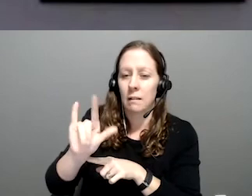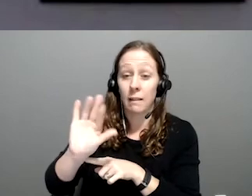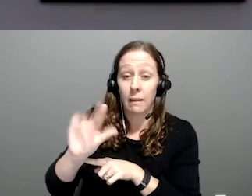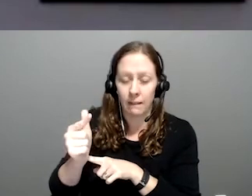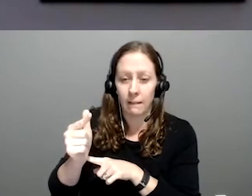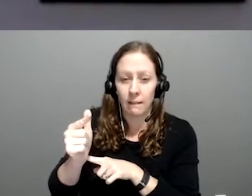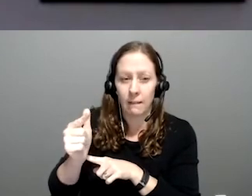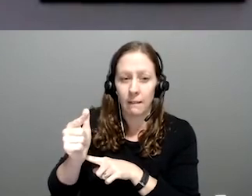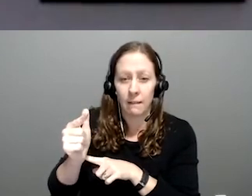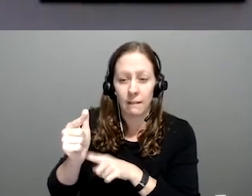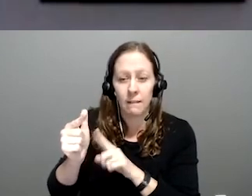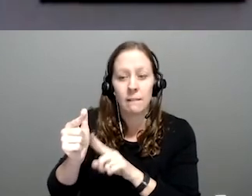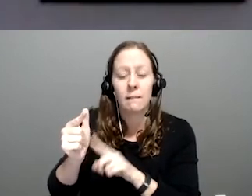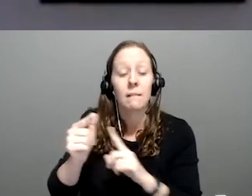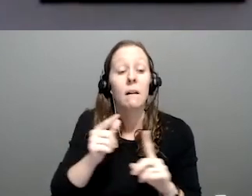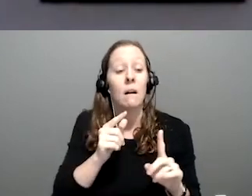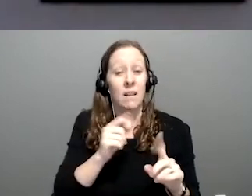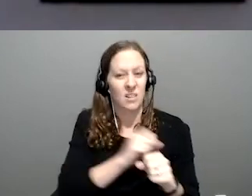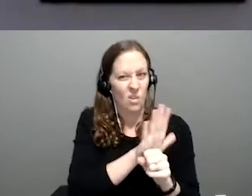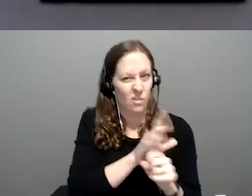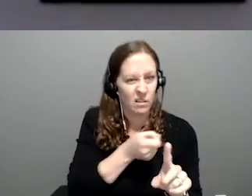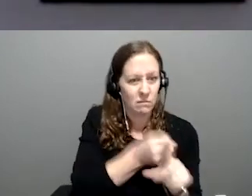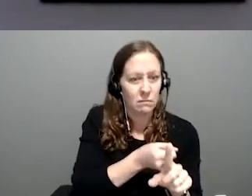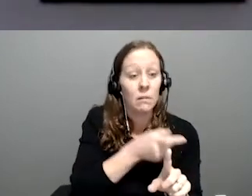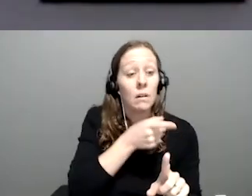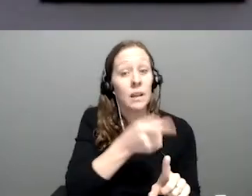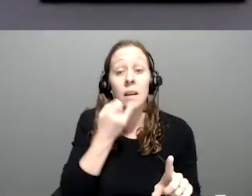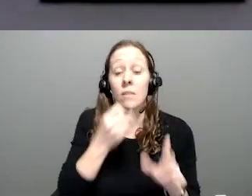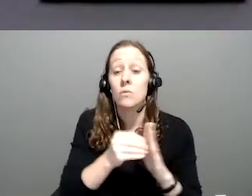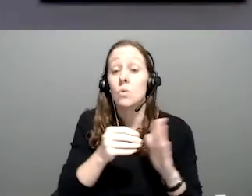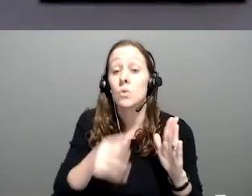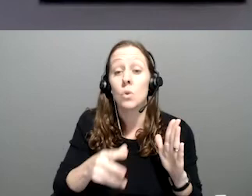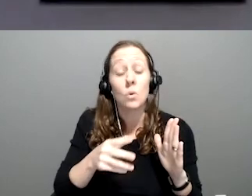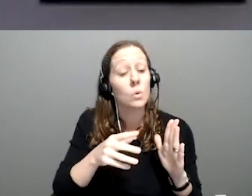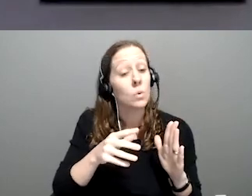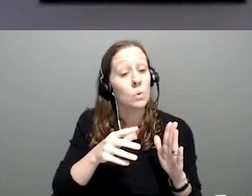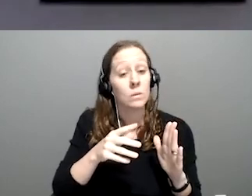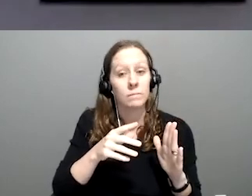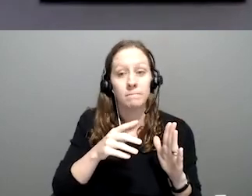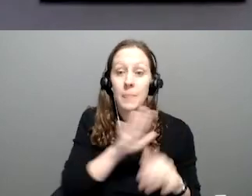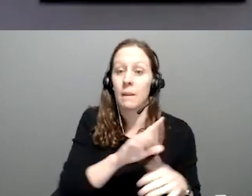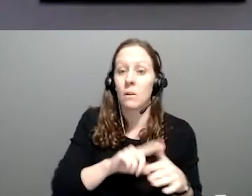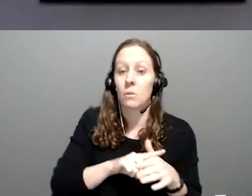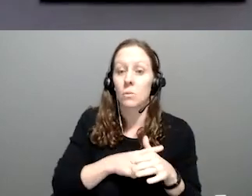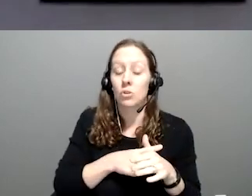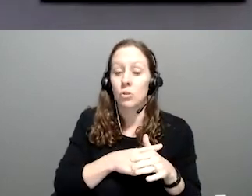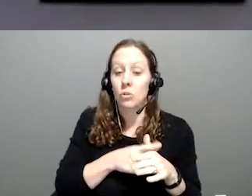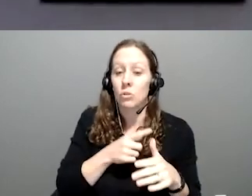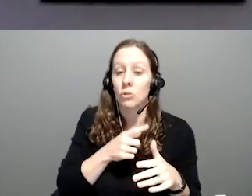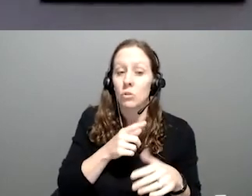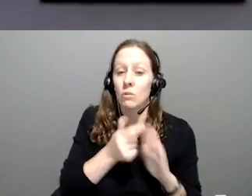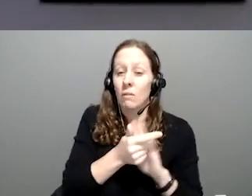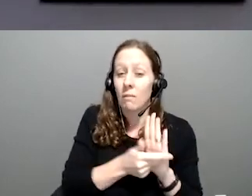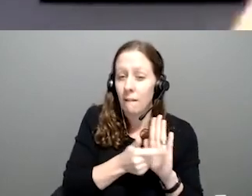doesn't receive or get called back to the original firm or government position that they were